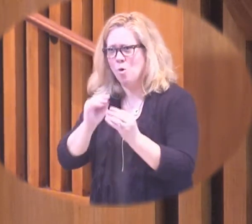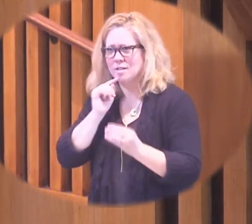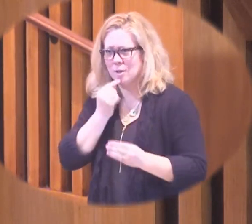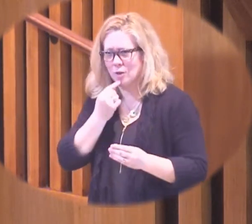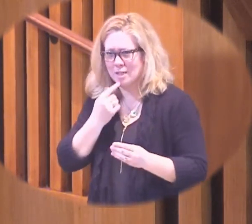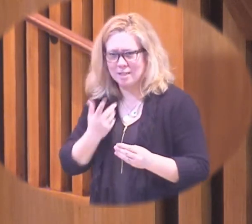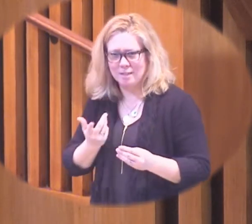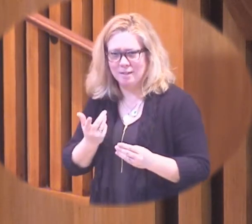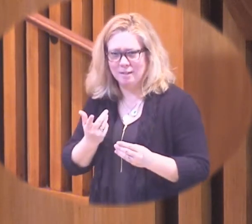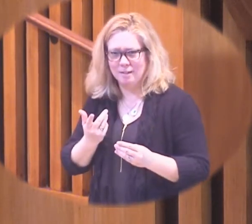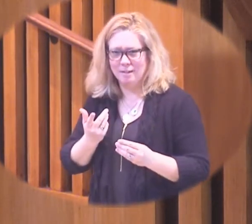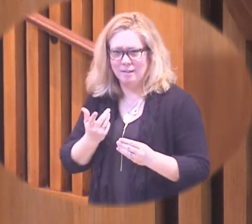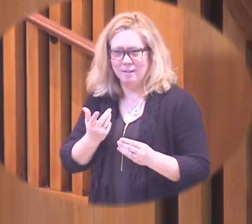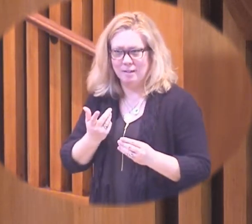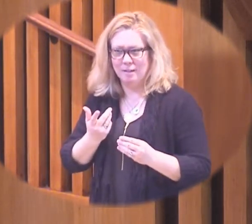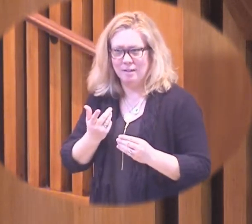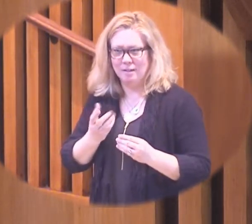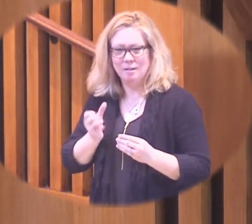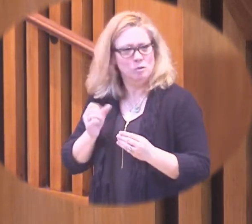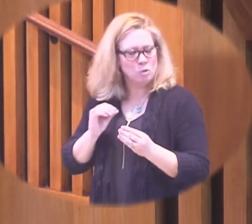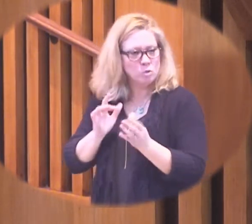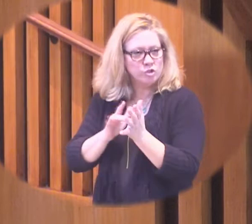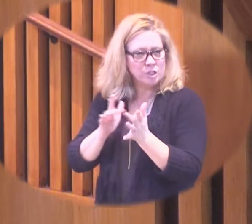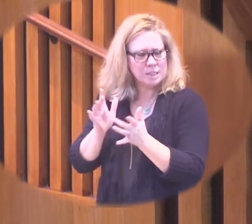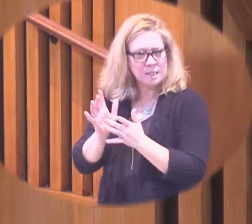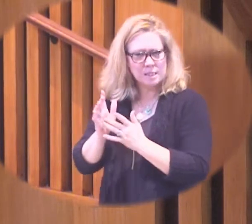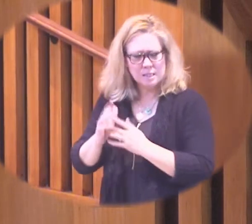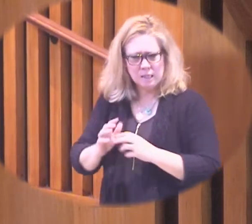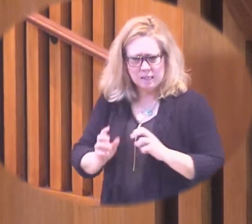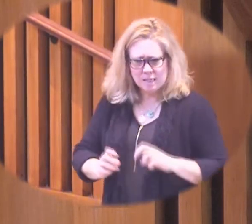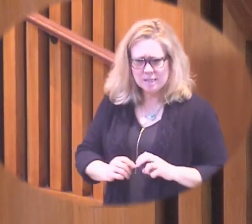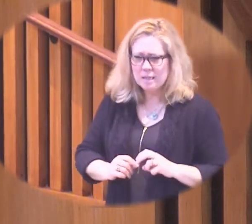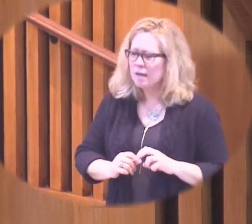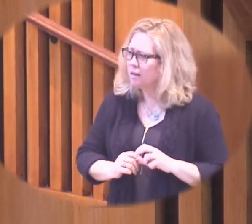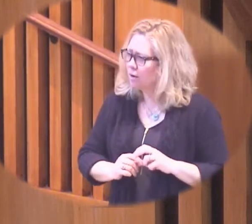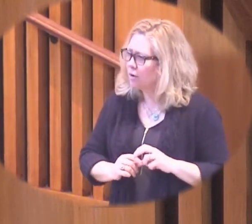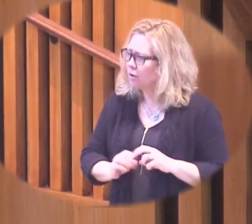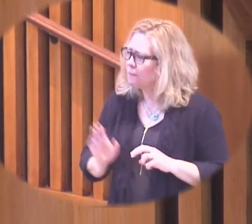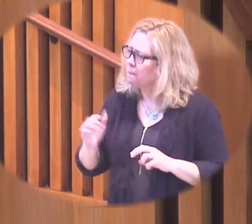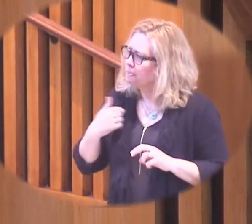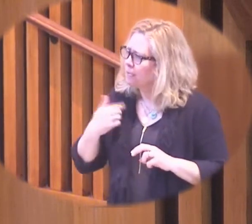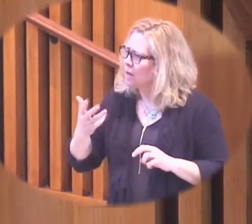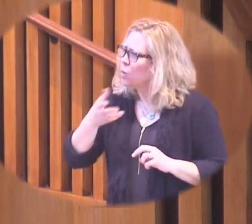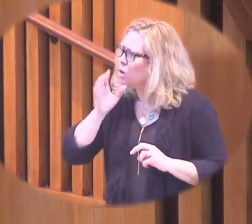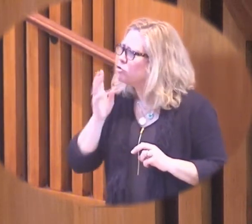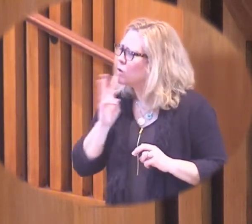And so what happens here is Jesus asks her for a drink of water.